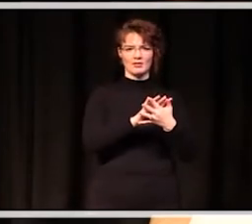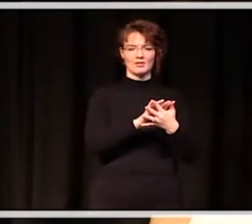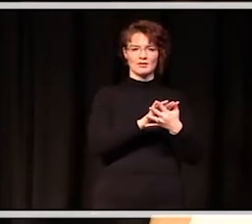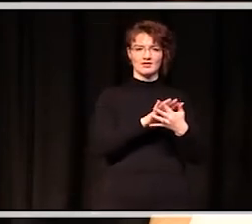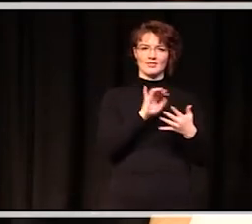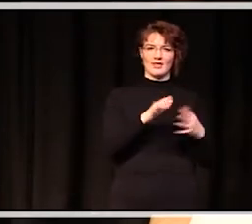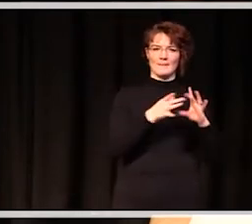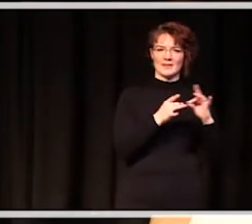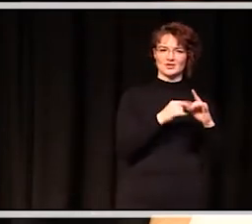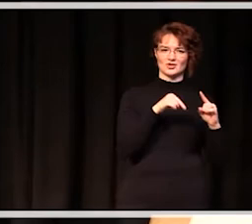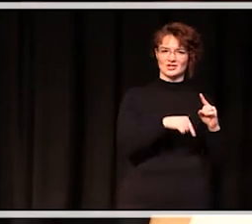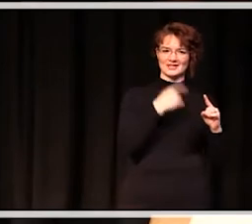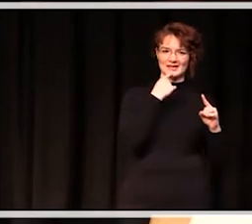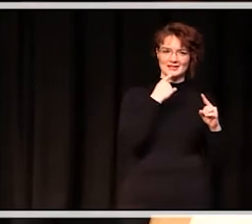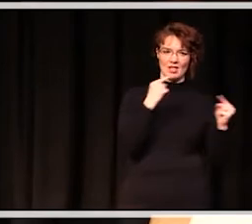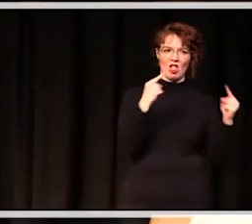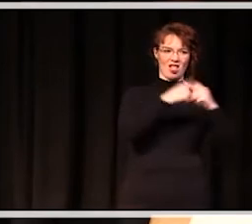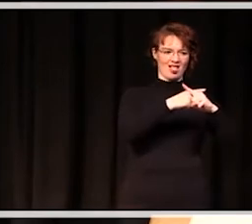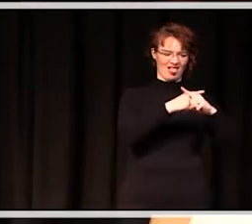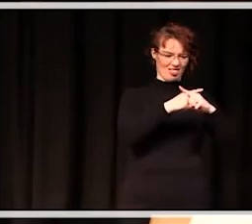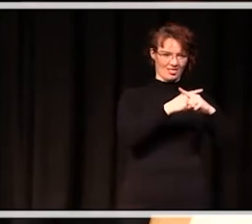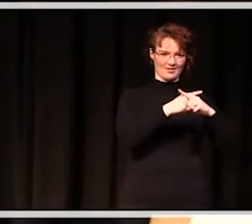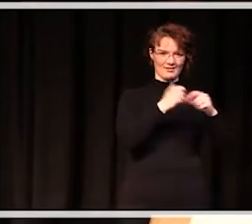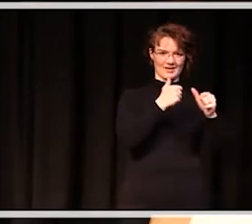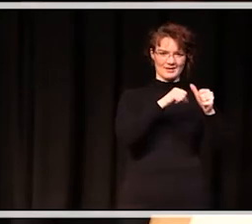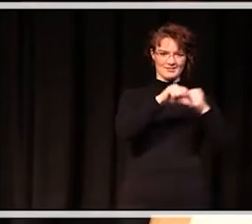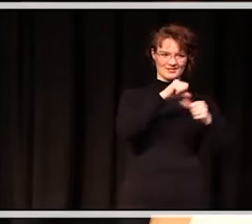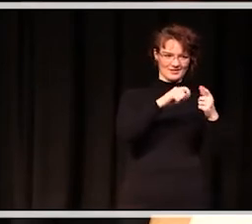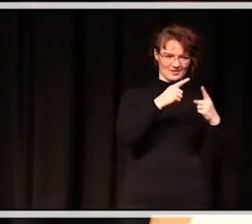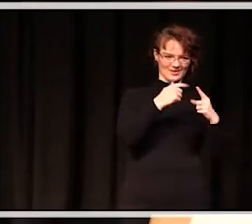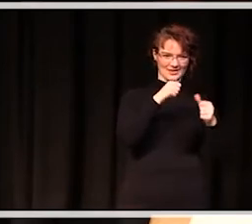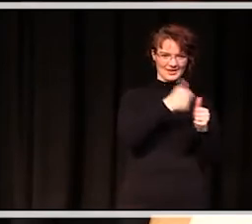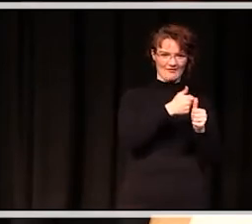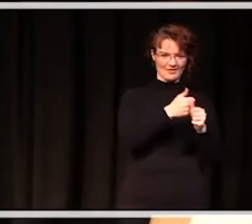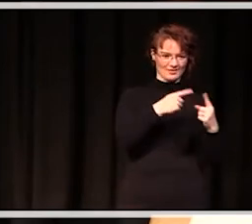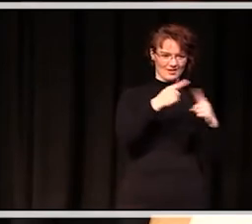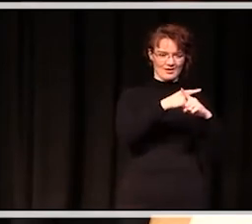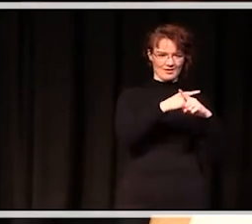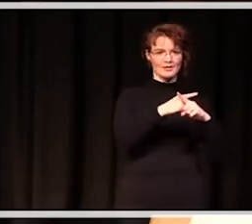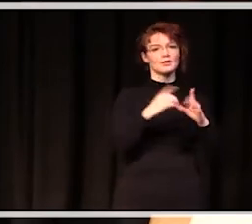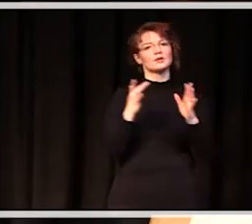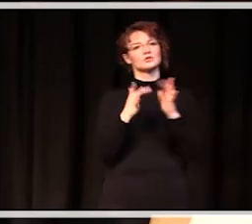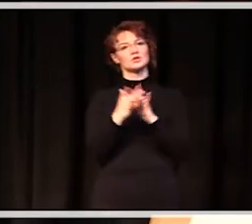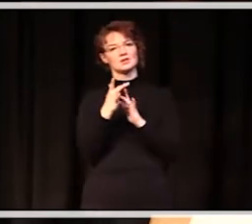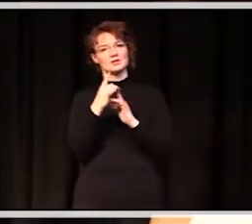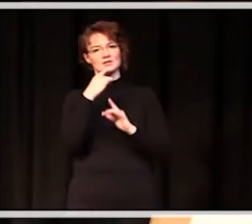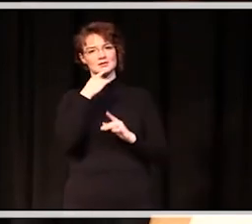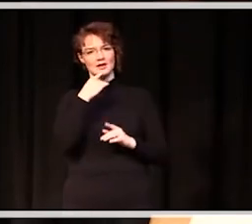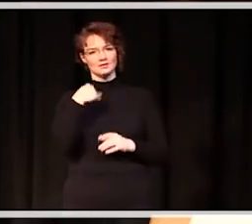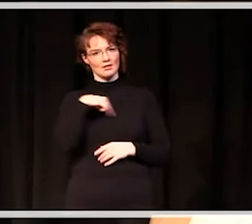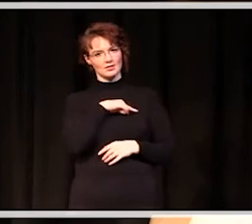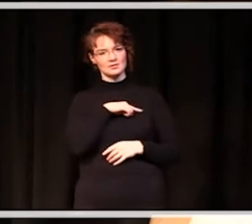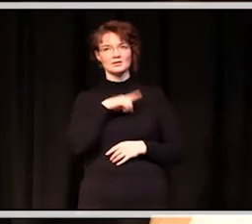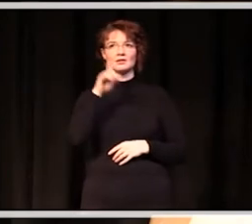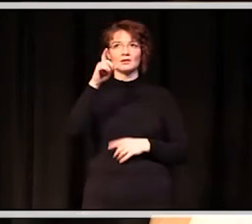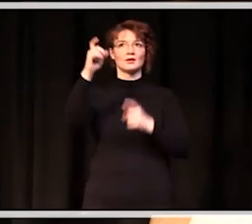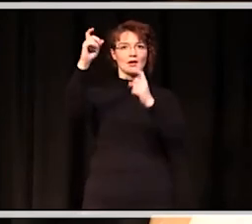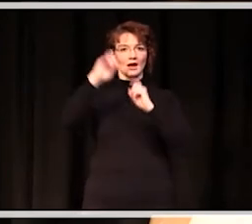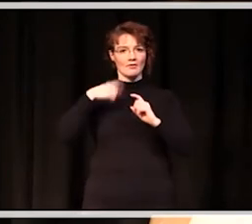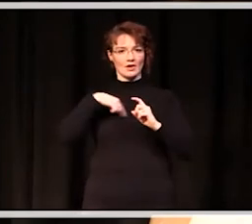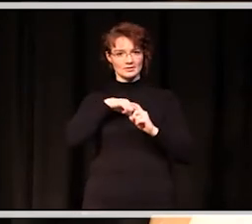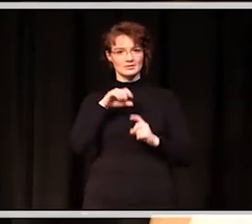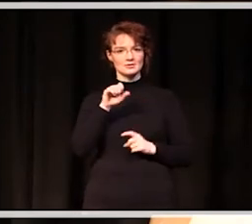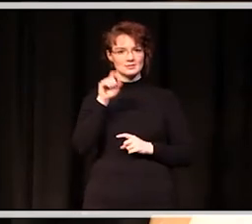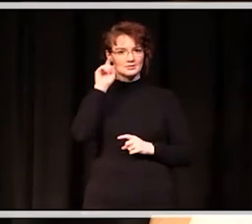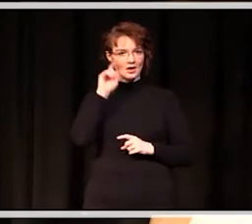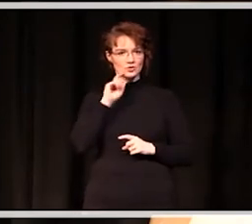message of the spirit of Babylon. Jesus actually says he planted sexual desire. He put